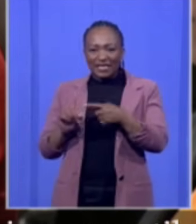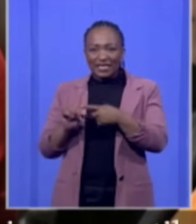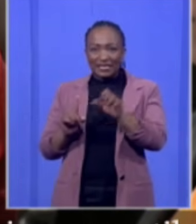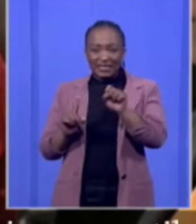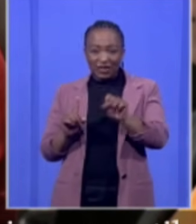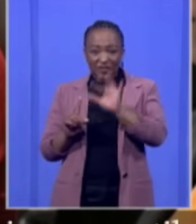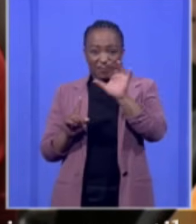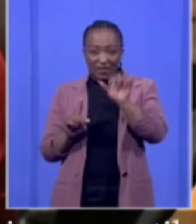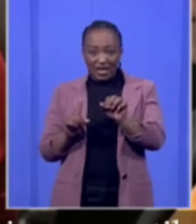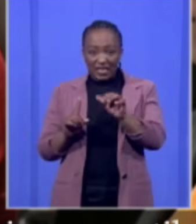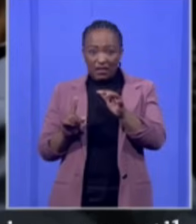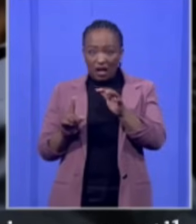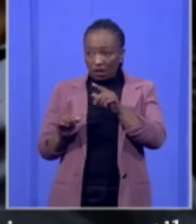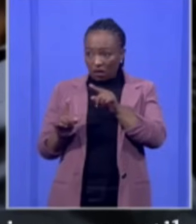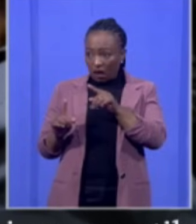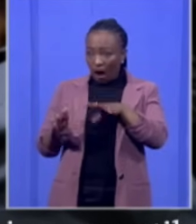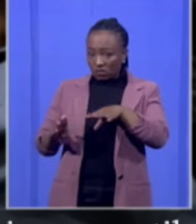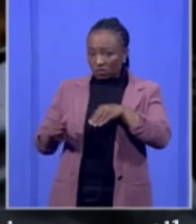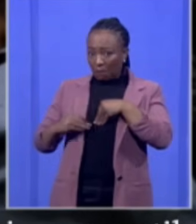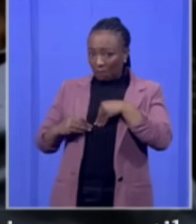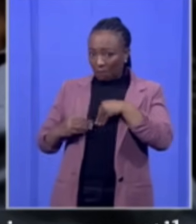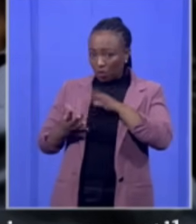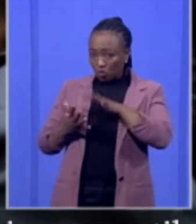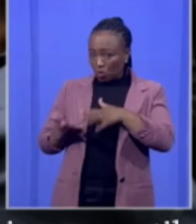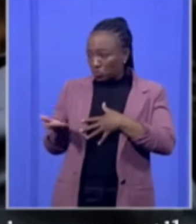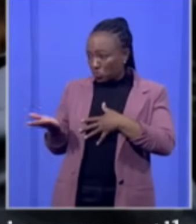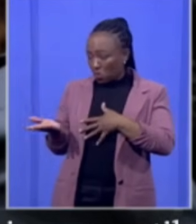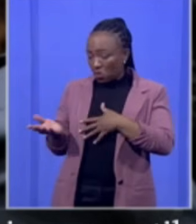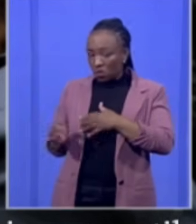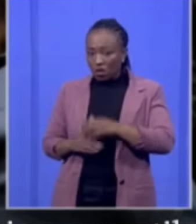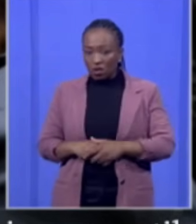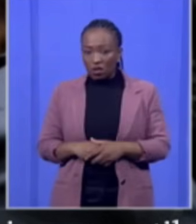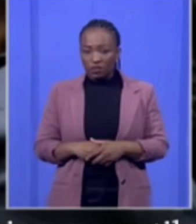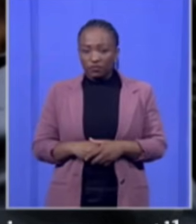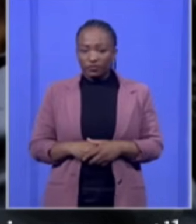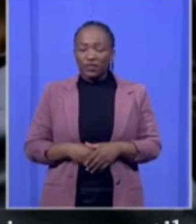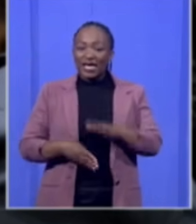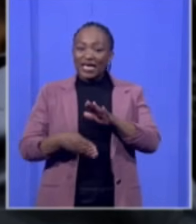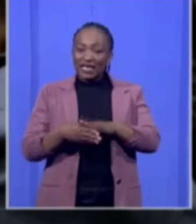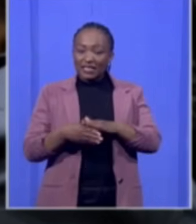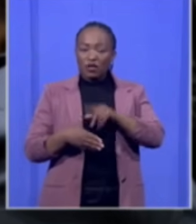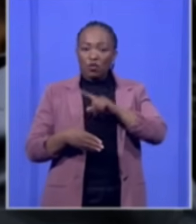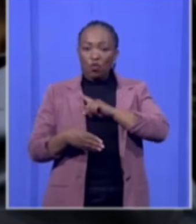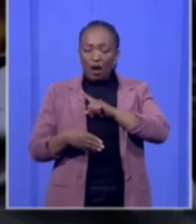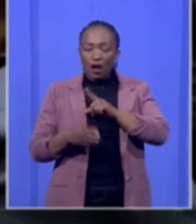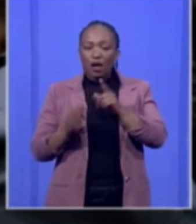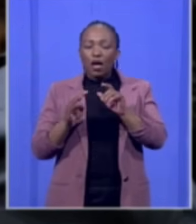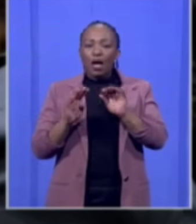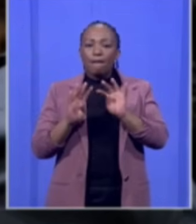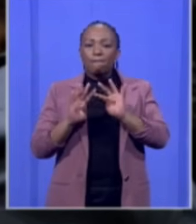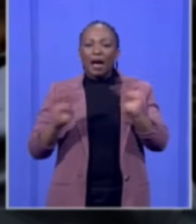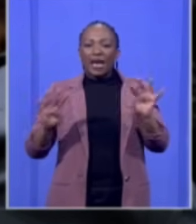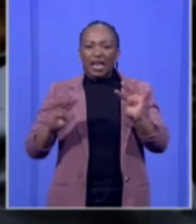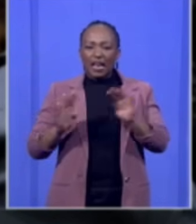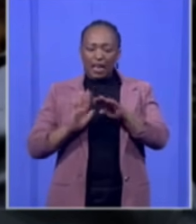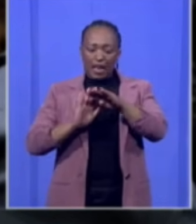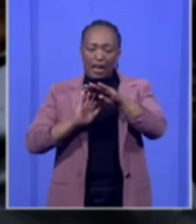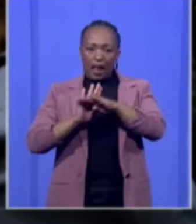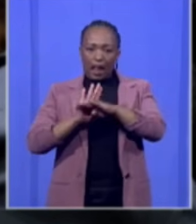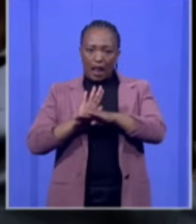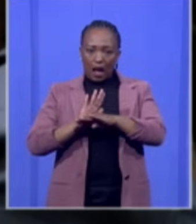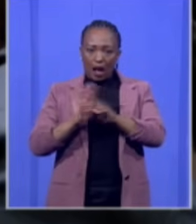that can buy that story. The reason why you configured the list of the panel the way you configured it is so that there is a